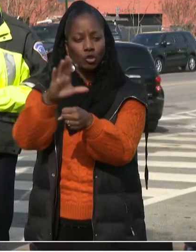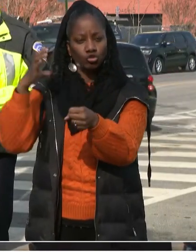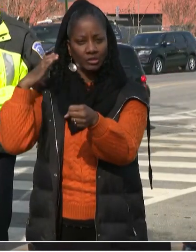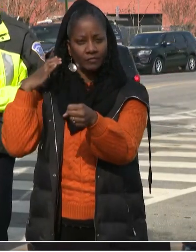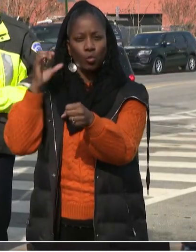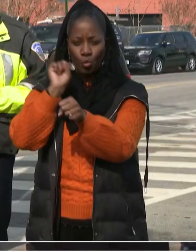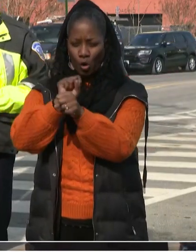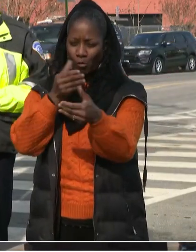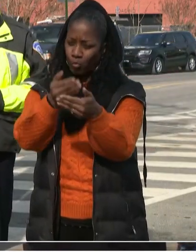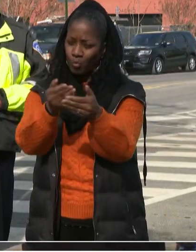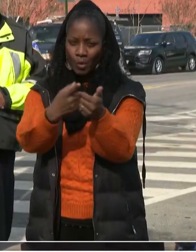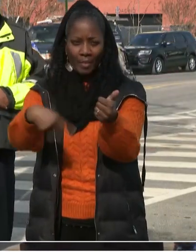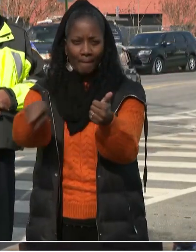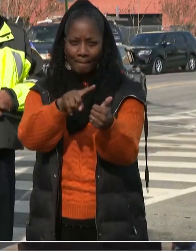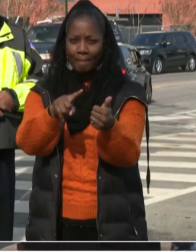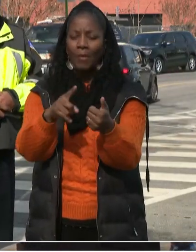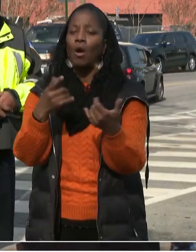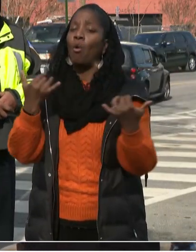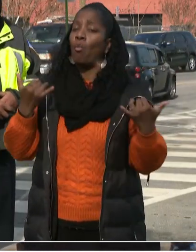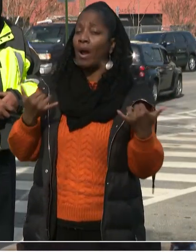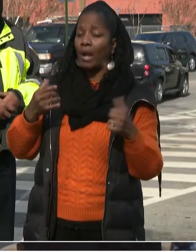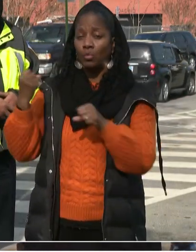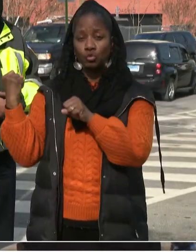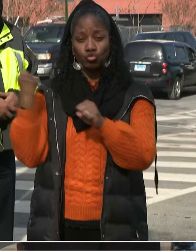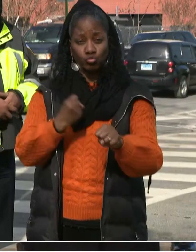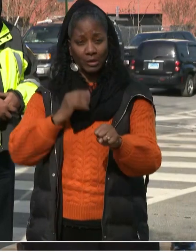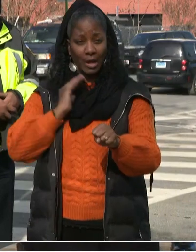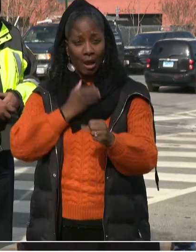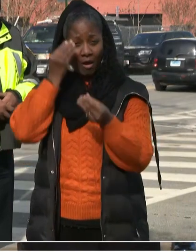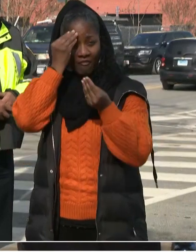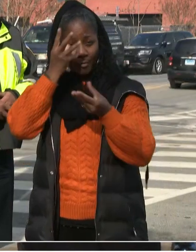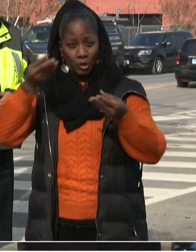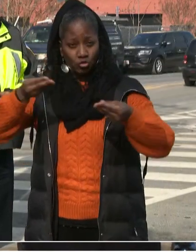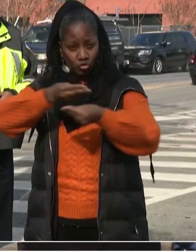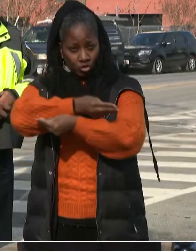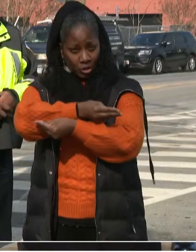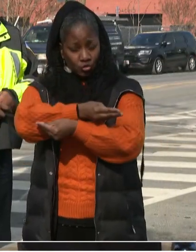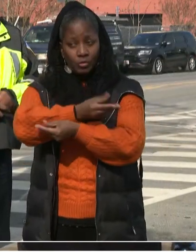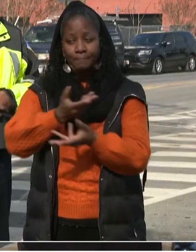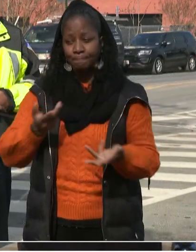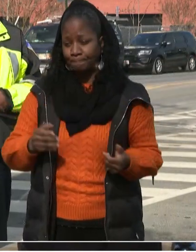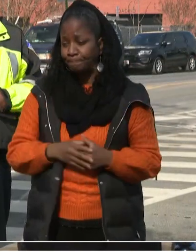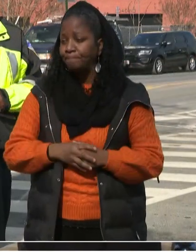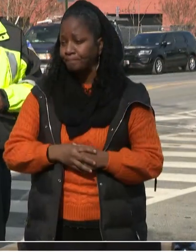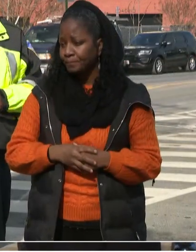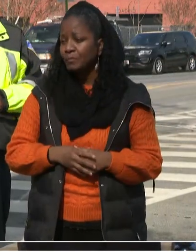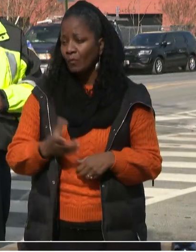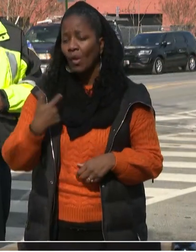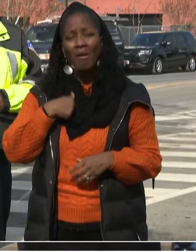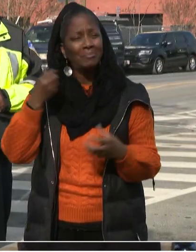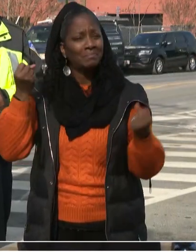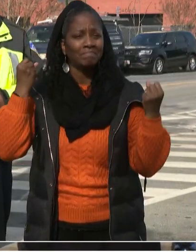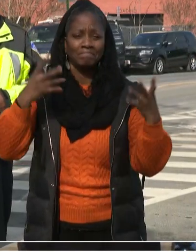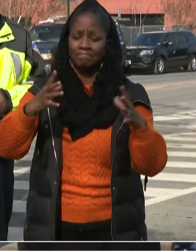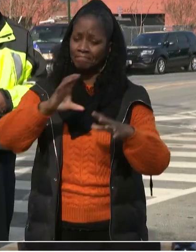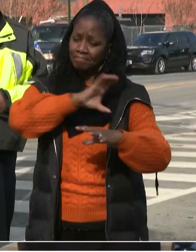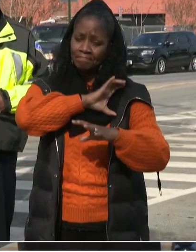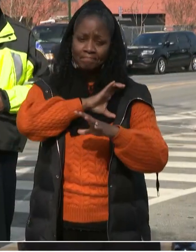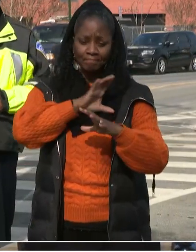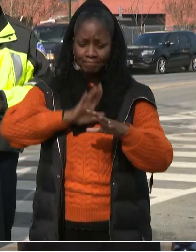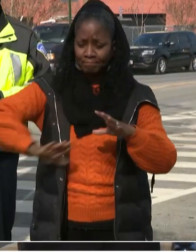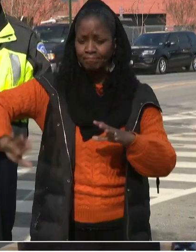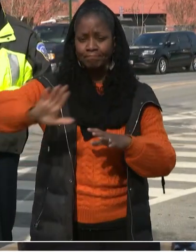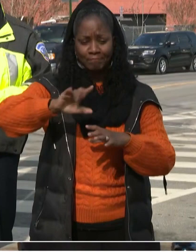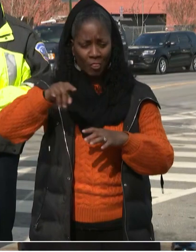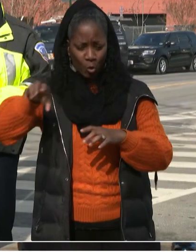we're doing now is strengthening our information exchange. We have many police officers in those